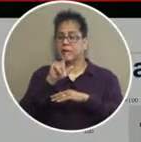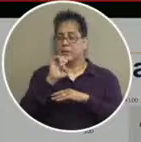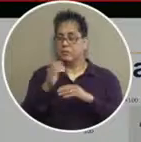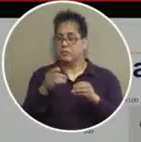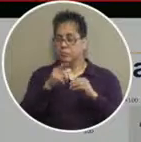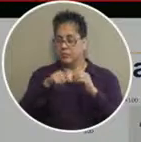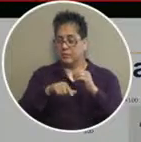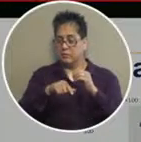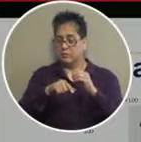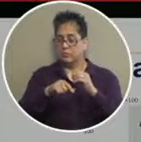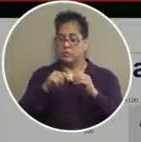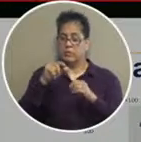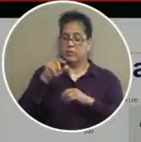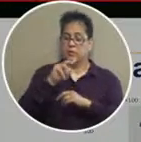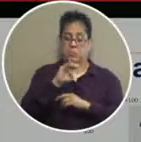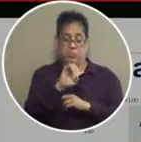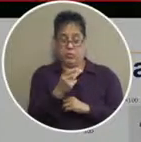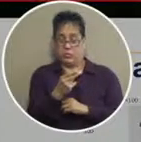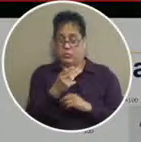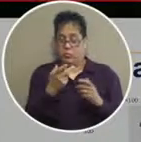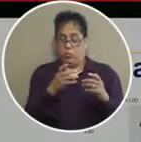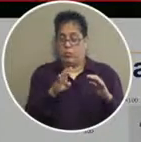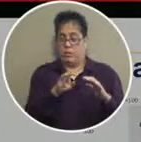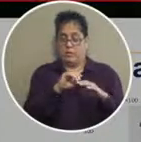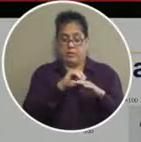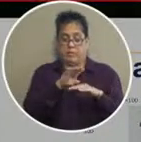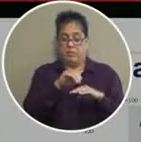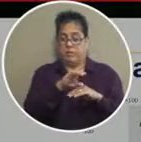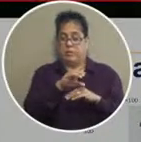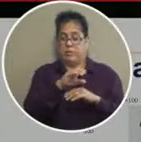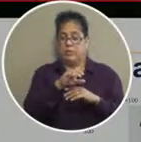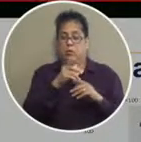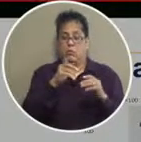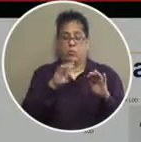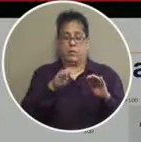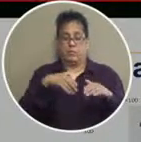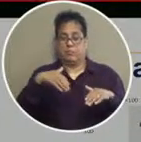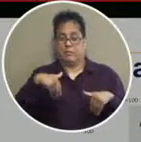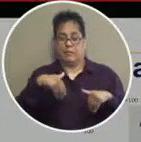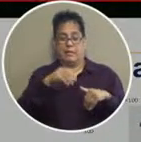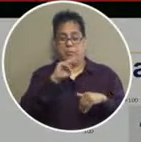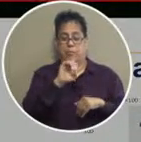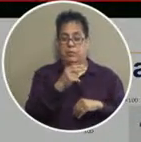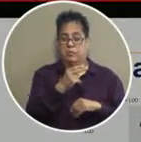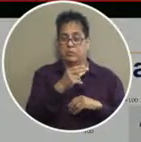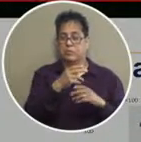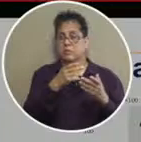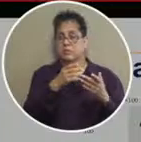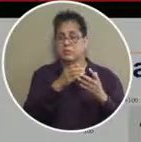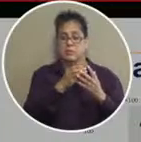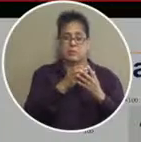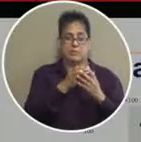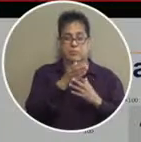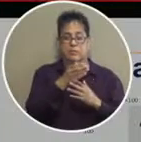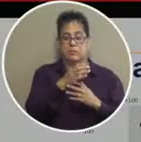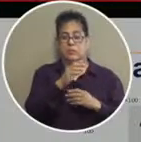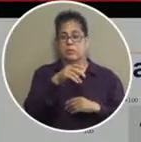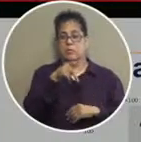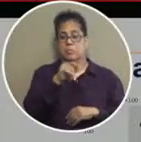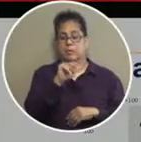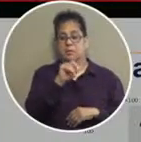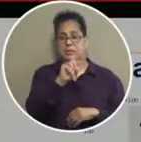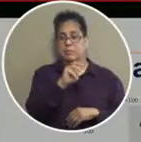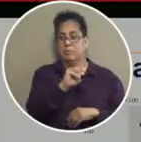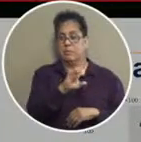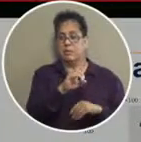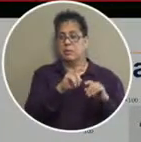And in March, already in March, even though the effects of the pandemic were late in March in El Paso, at least here locally, we saw